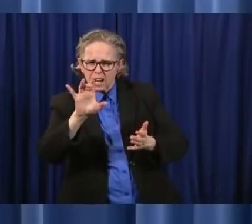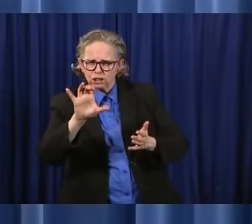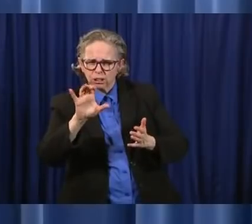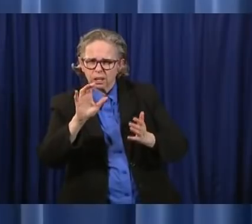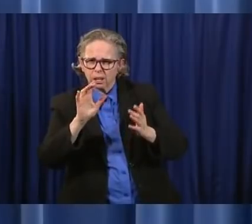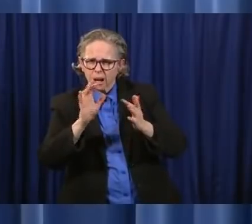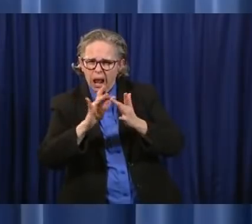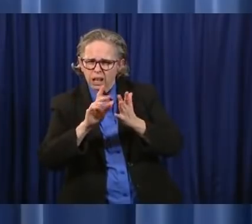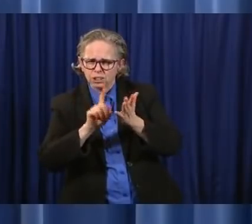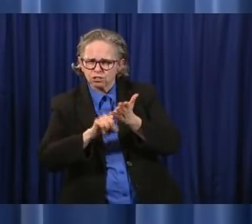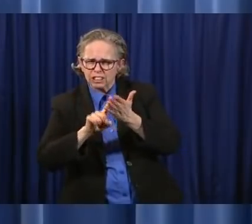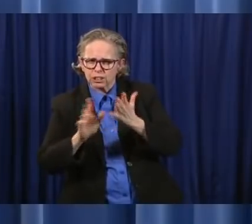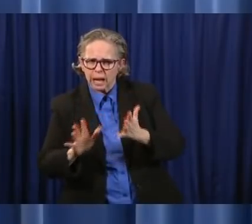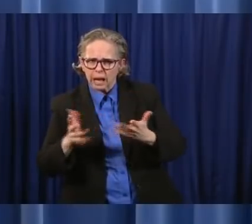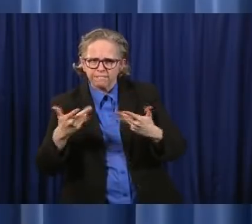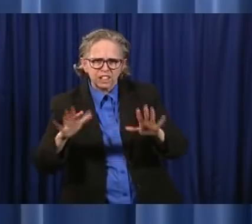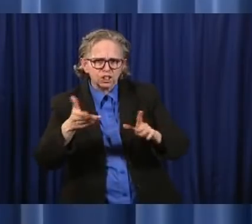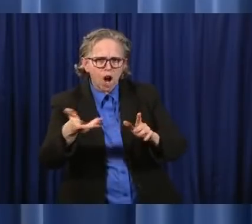hired?